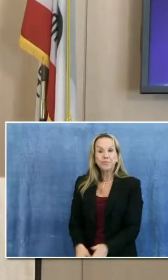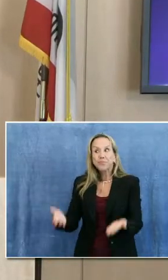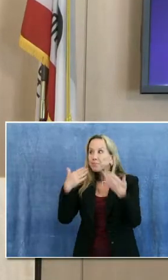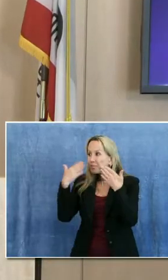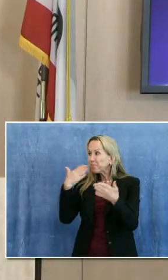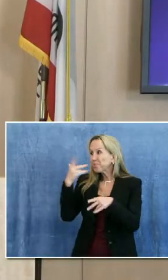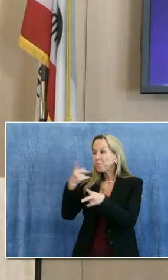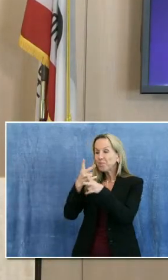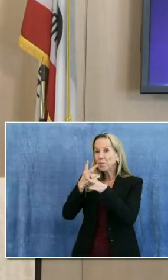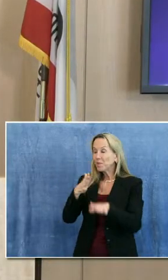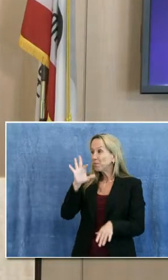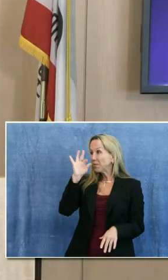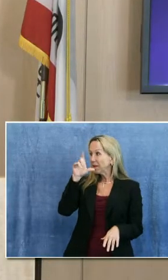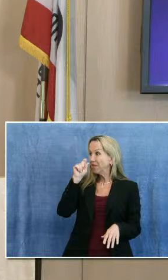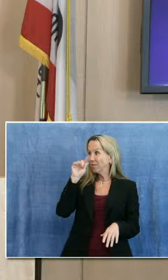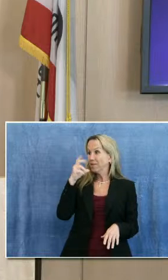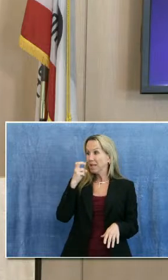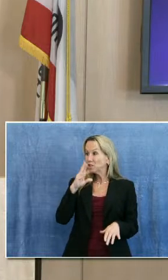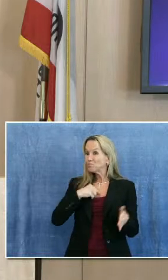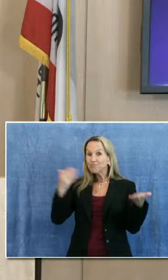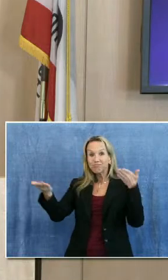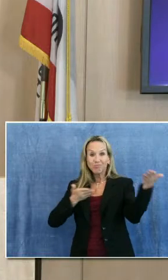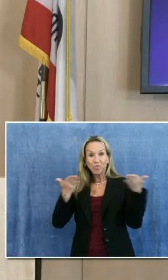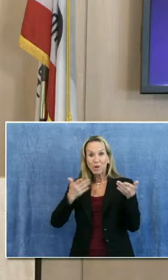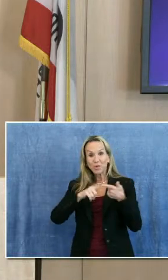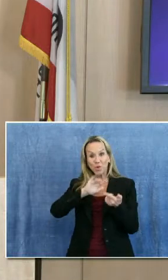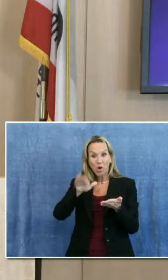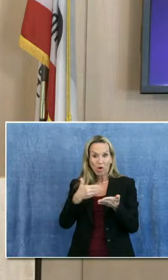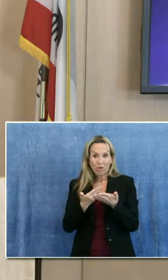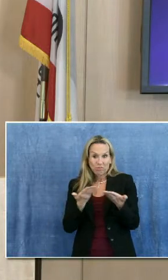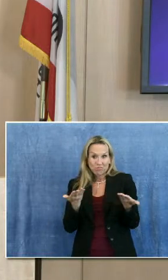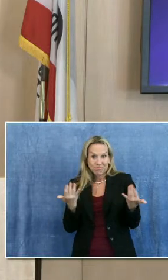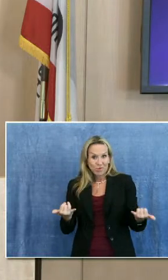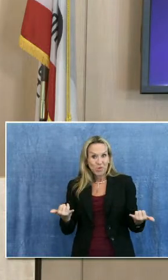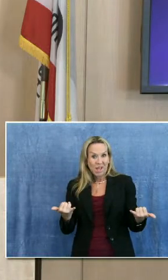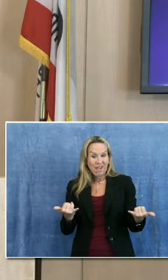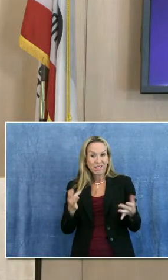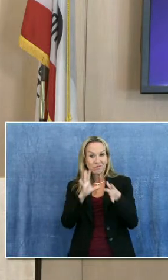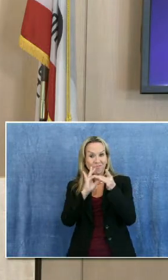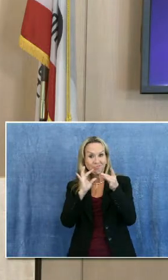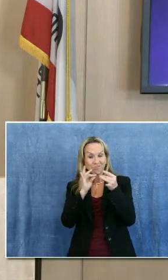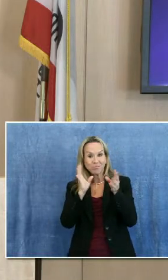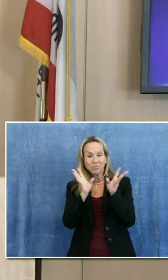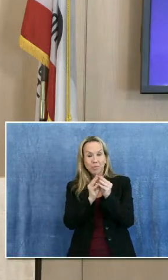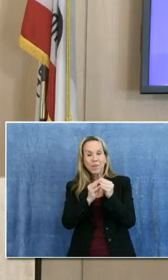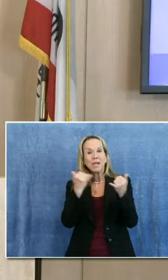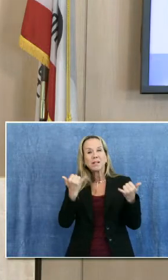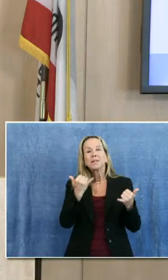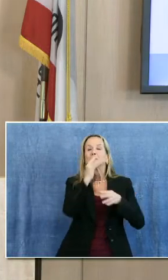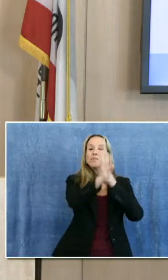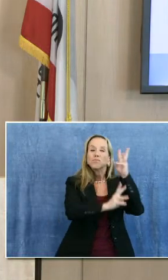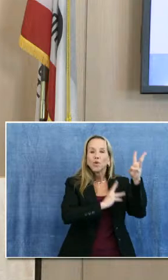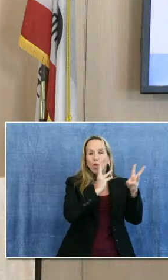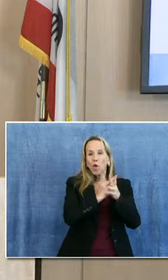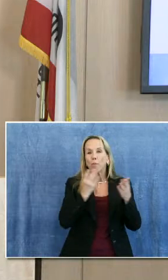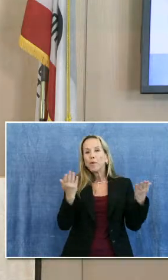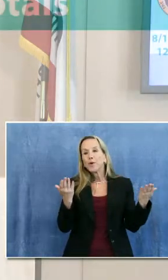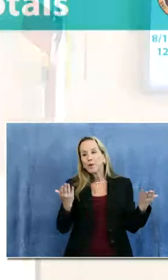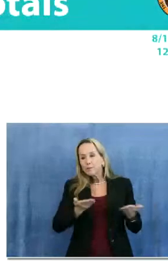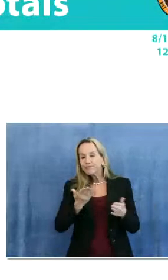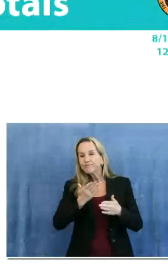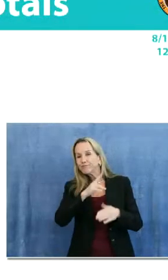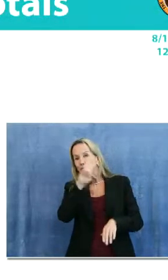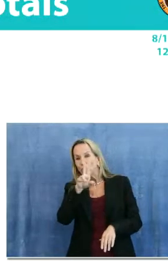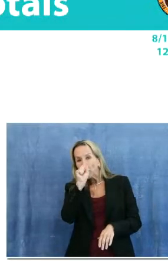Thank you, Supervisor Fletcher, and welcome everyone to today's briefing. Today's global, national, and state statistics are based on